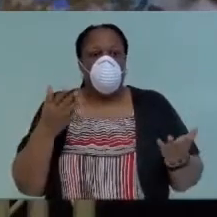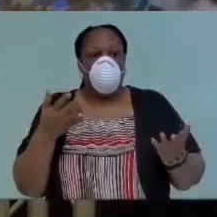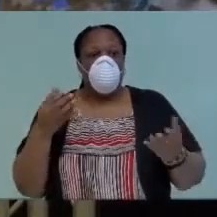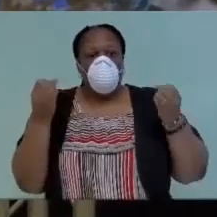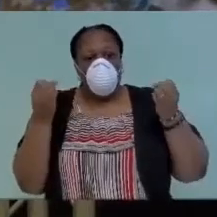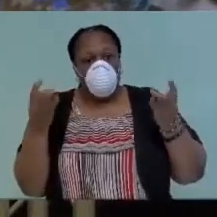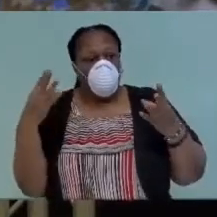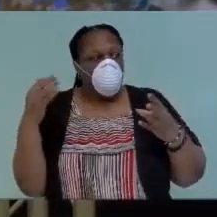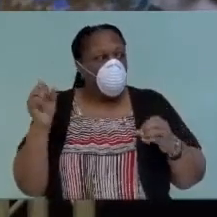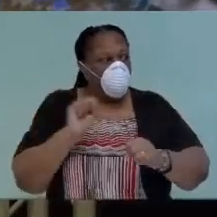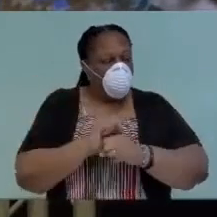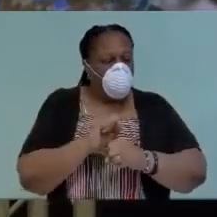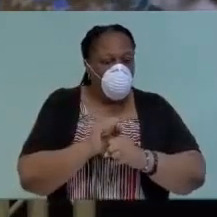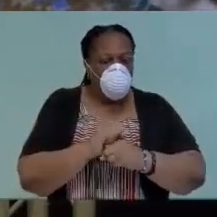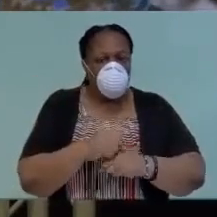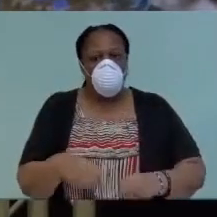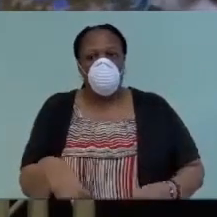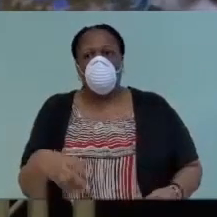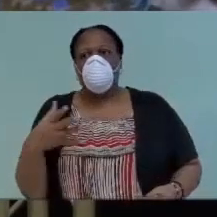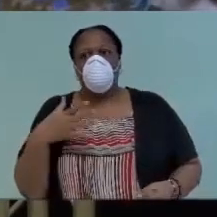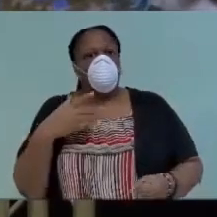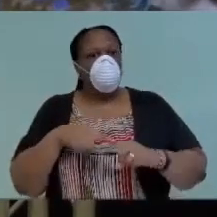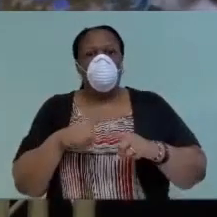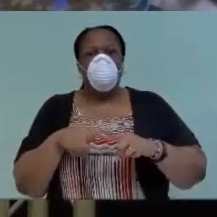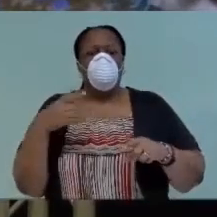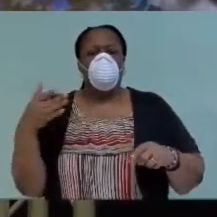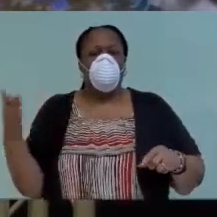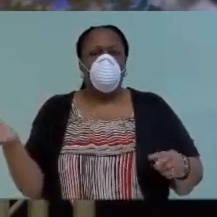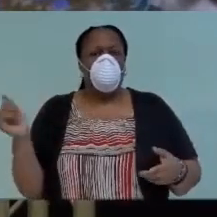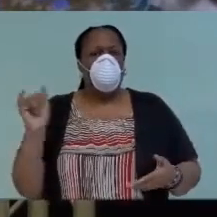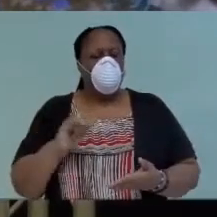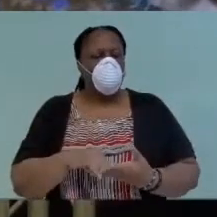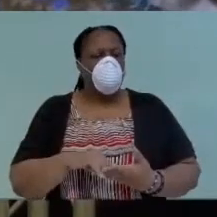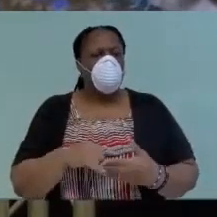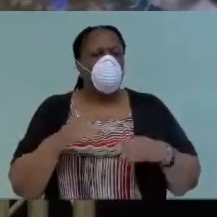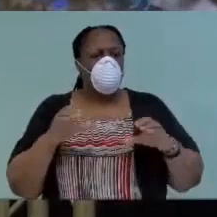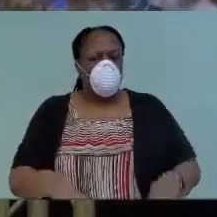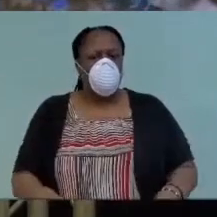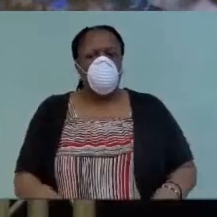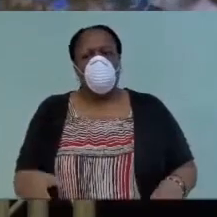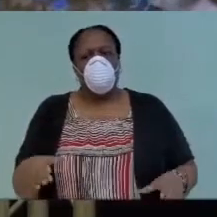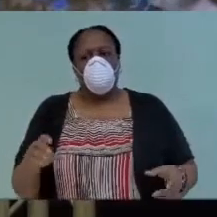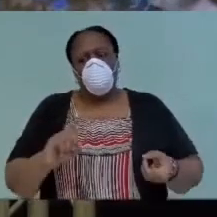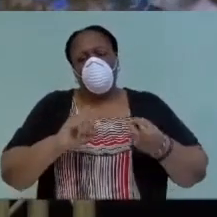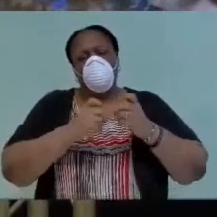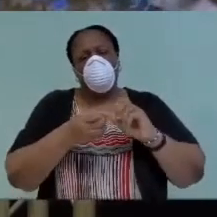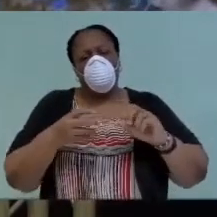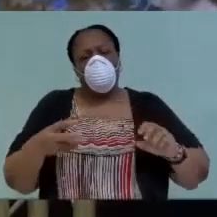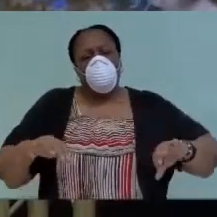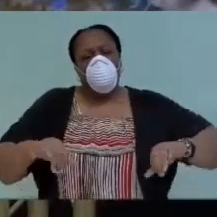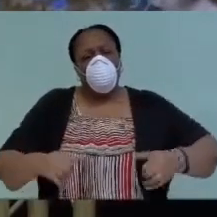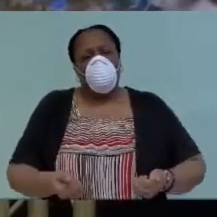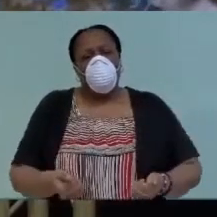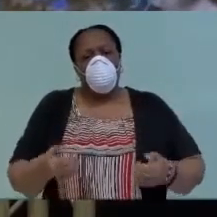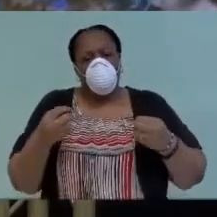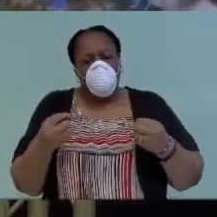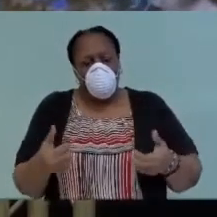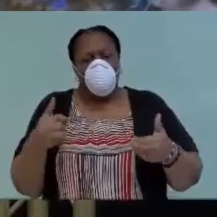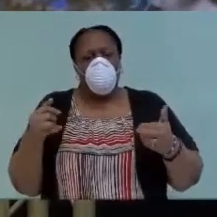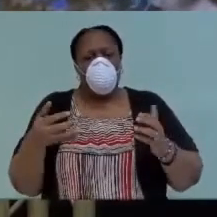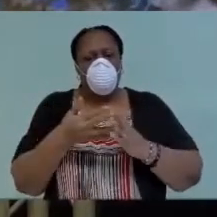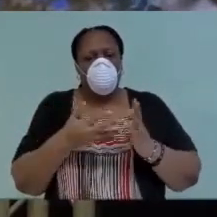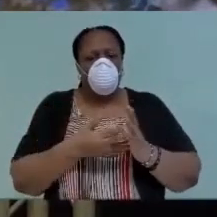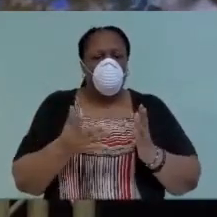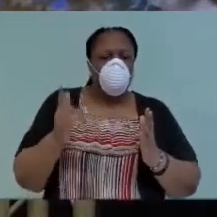disease is having measures in place to isolate known cases or quarantining suspected cases to decrease the risk of